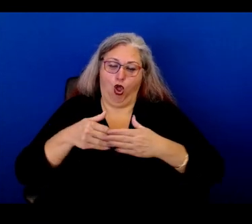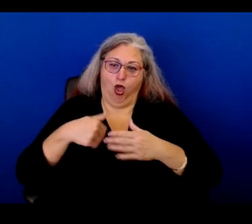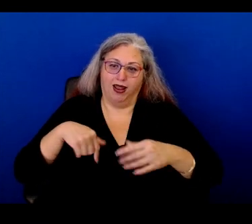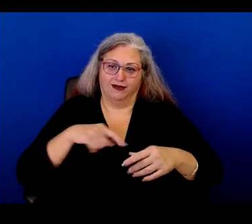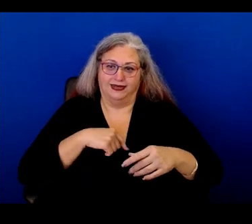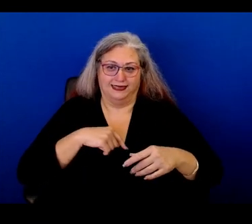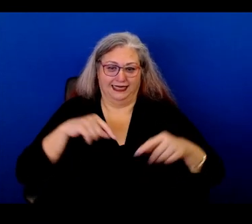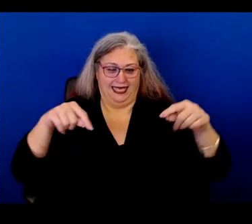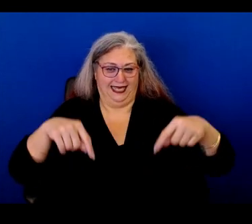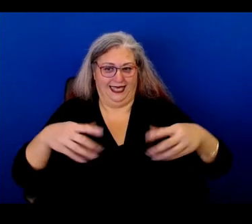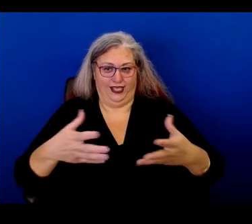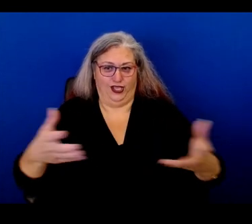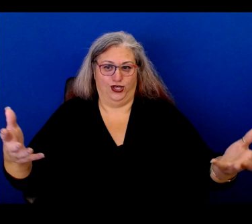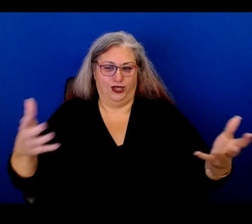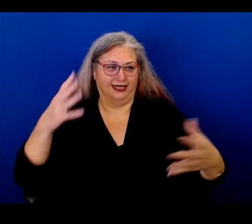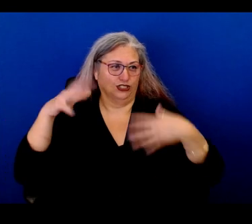crazy world.